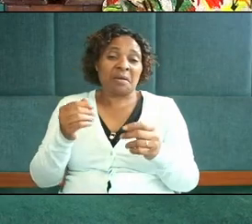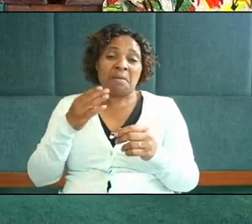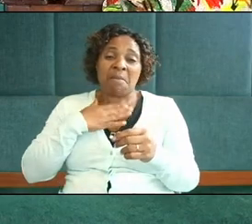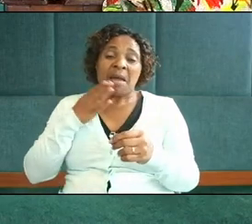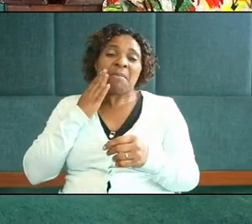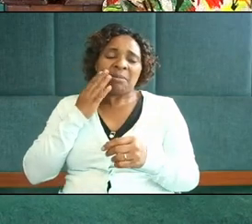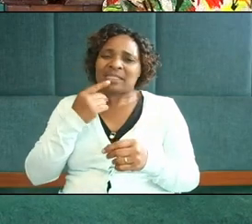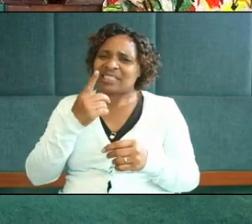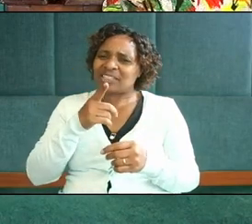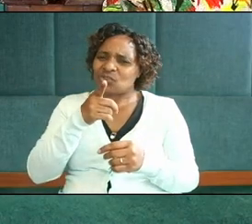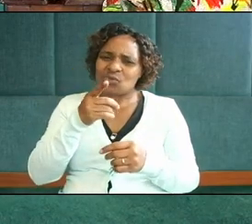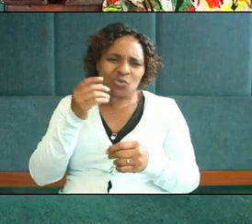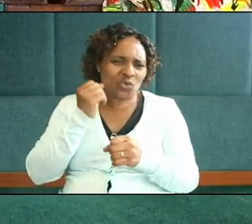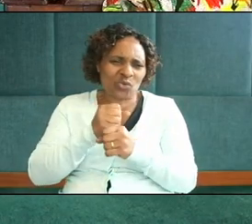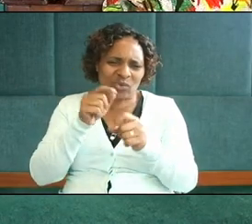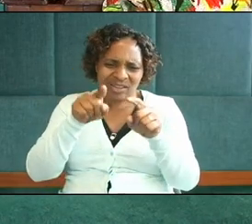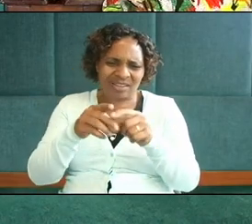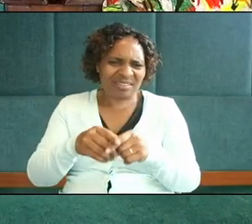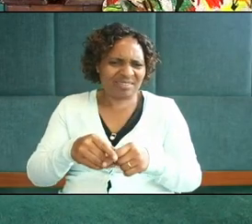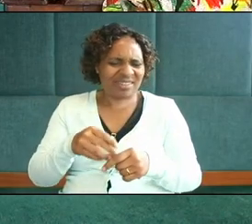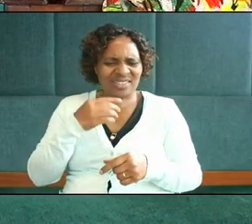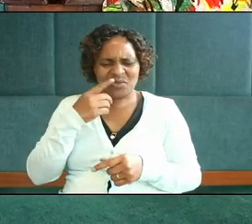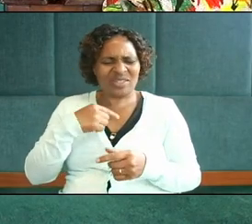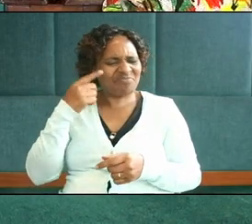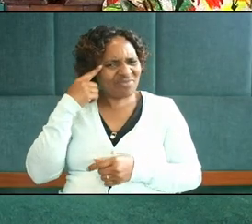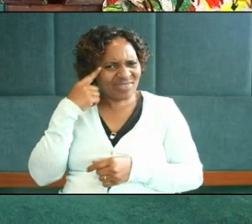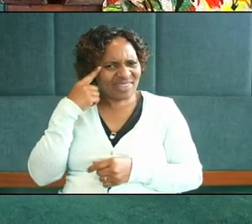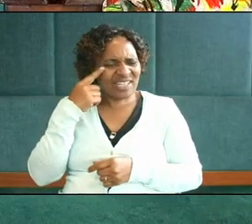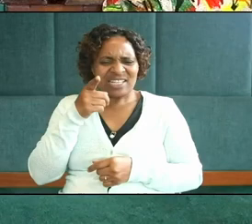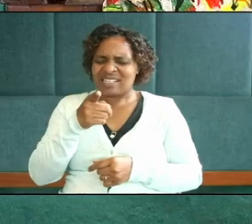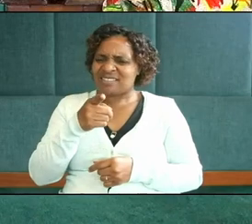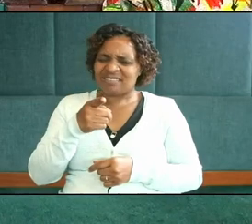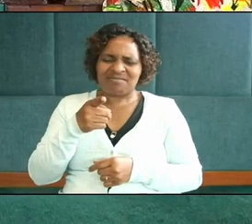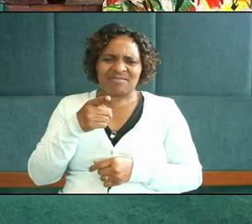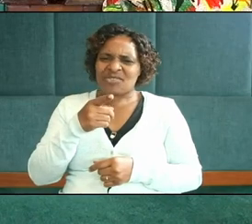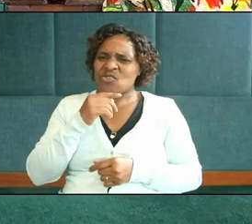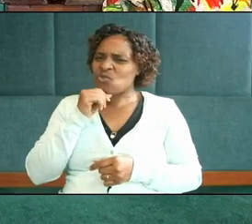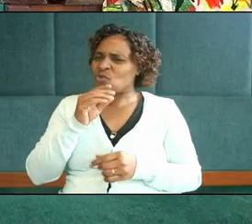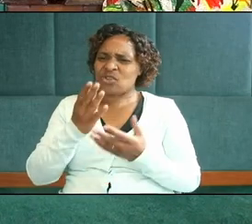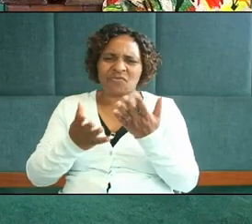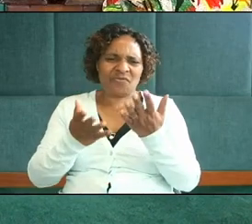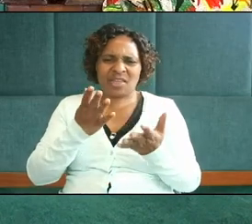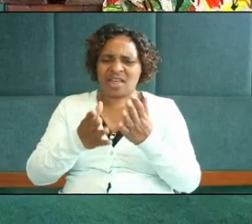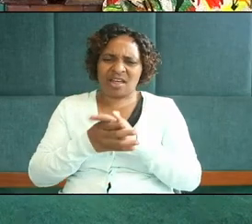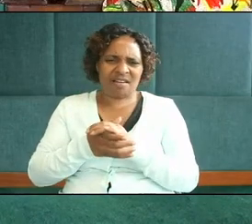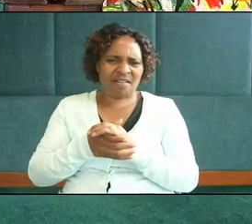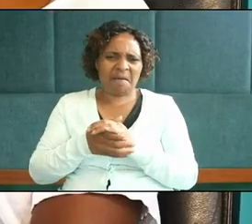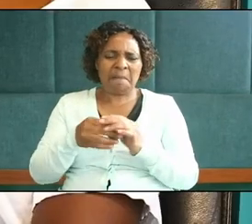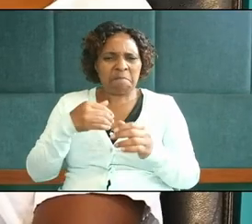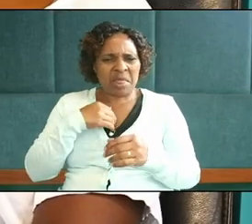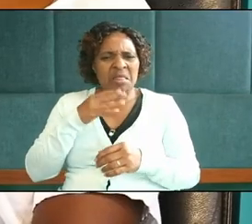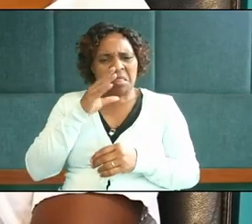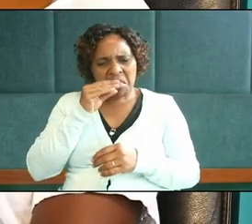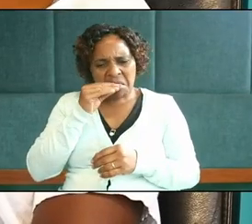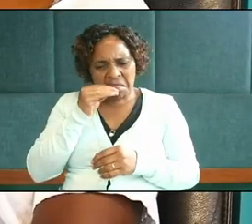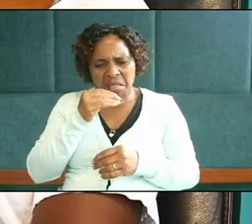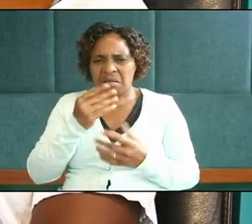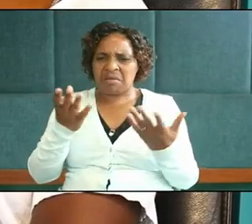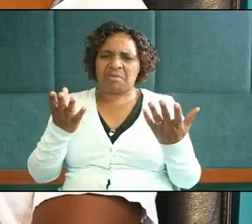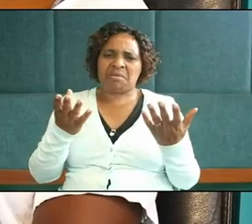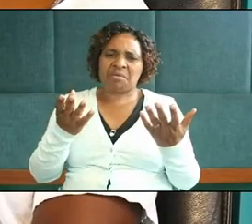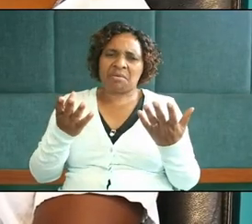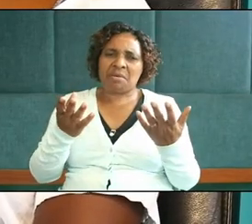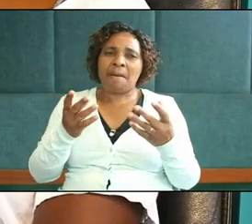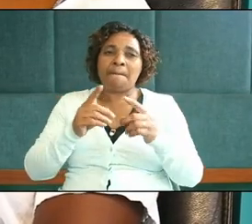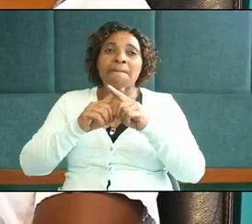Ashley, don't do this, I'm thinking, no, mom, this is so unfair. You know, I'm mama and all that.